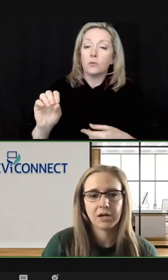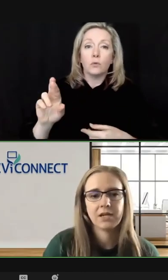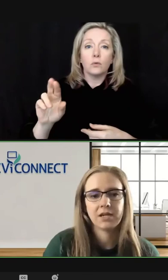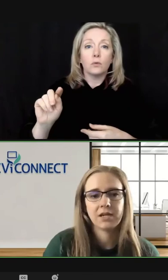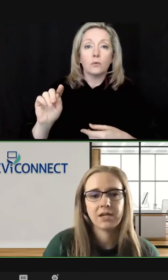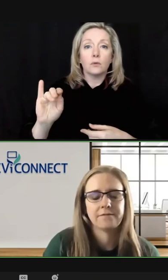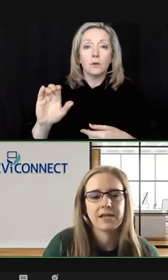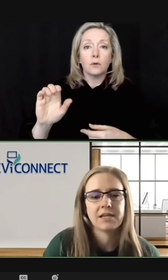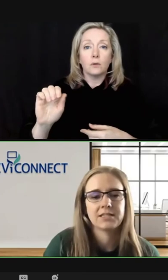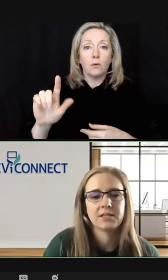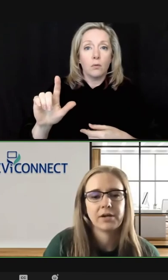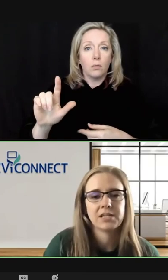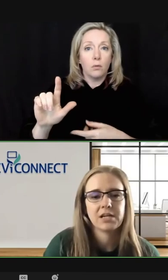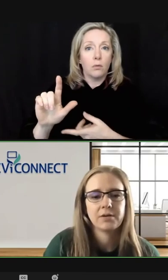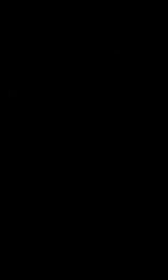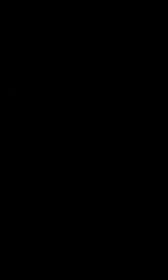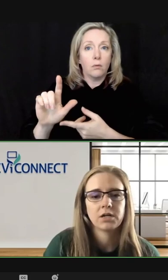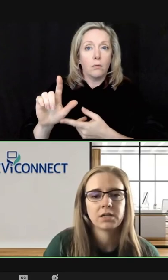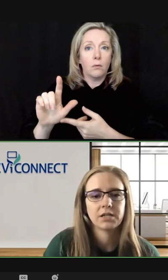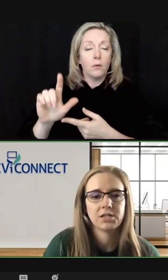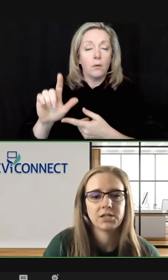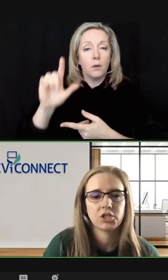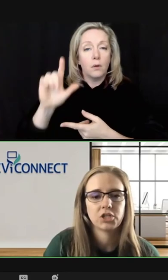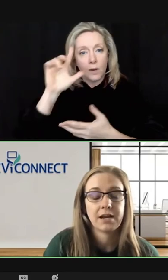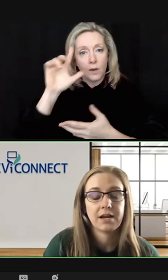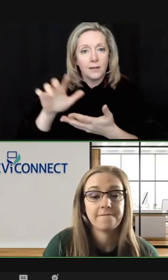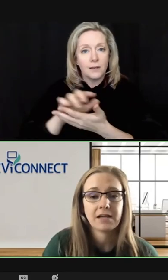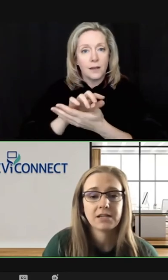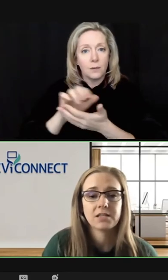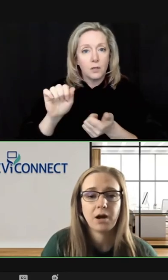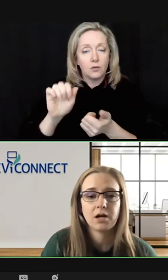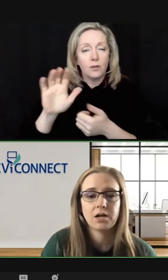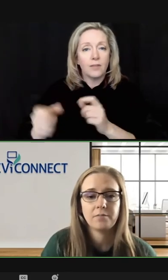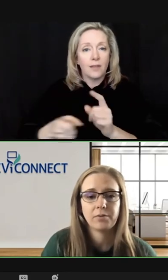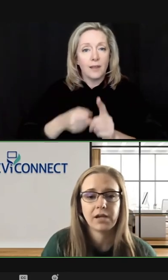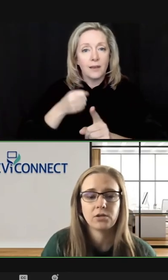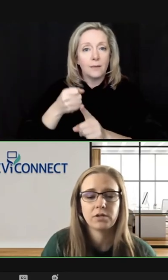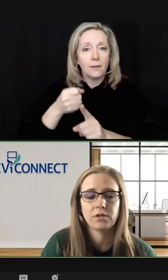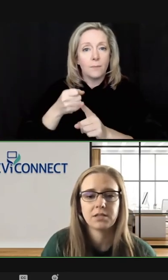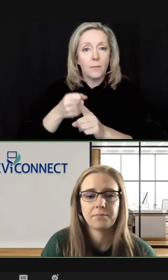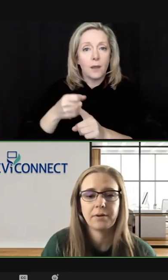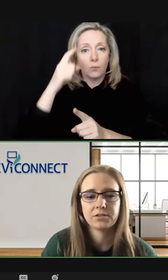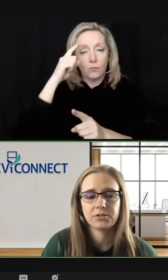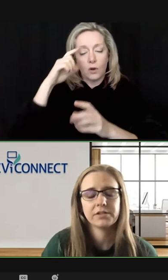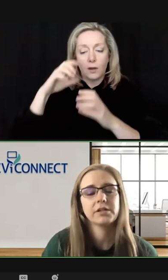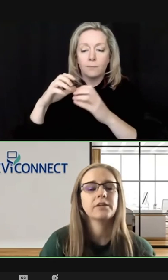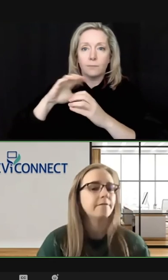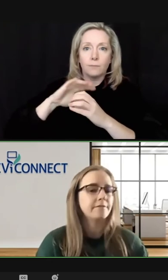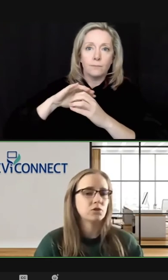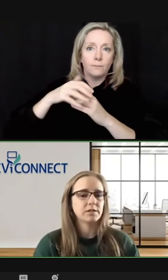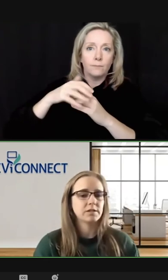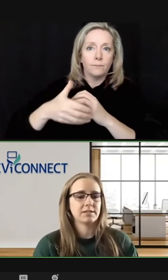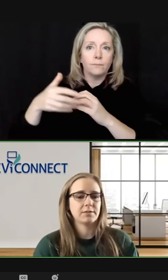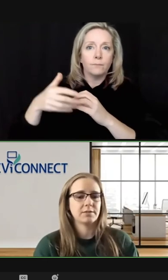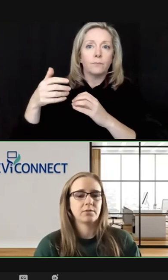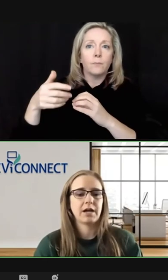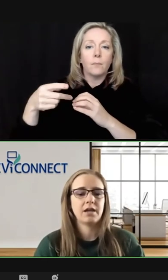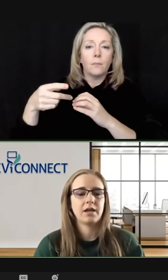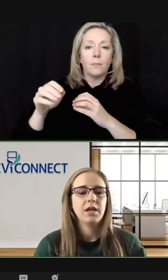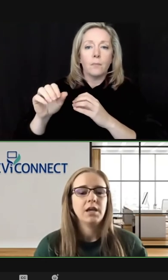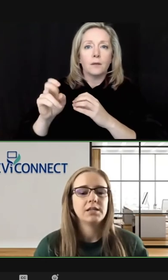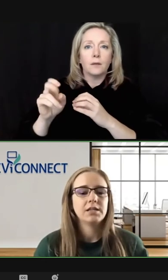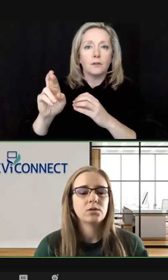visual impairment is defined as the brain damage or conditions that affect the part of the brain known as the posterior visual